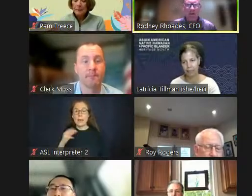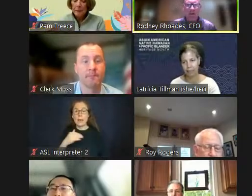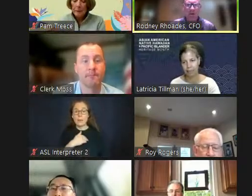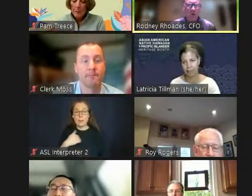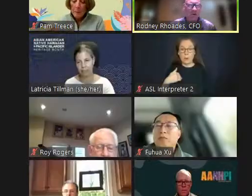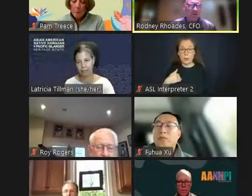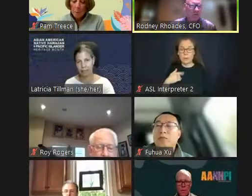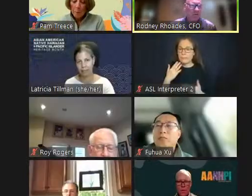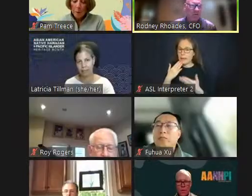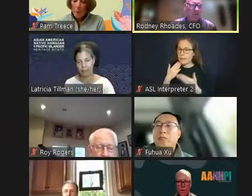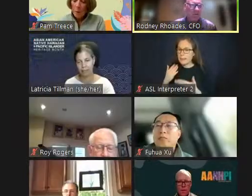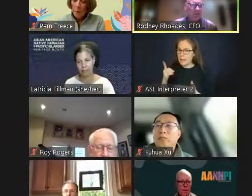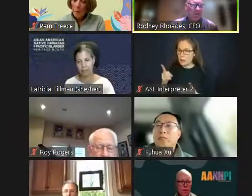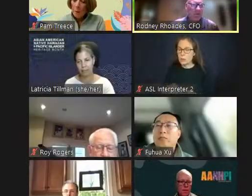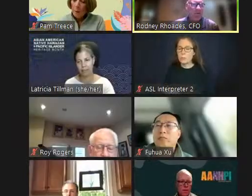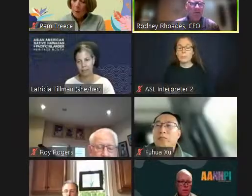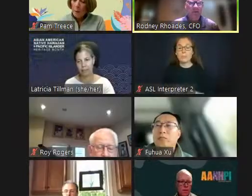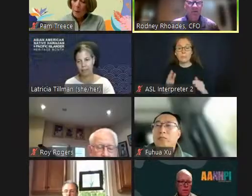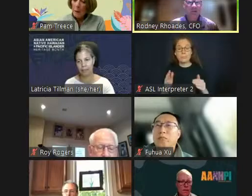Thank you, Clerk Moss.